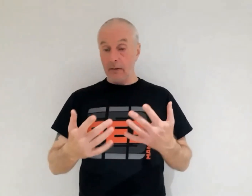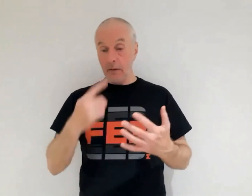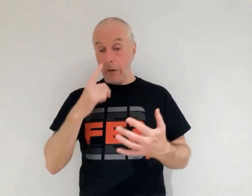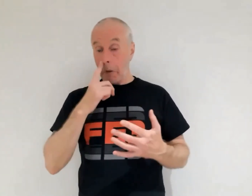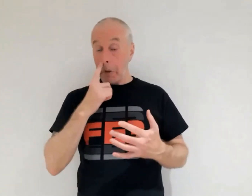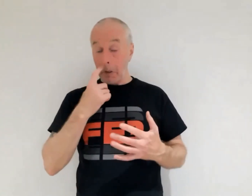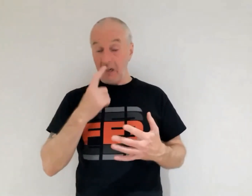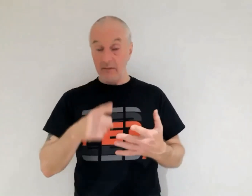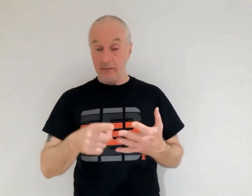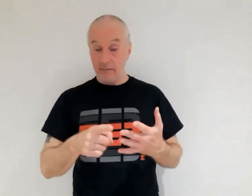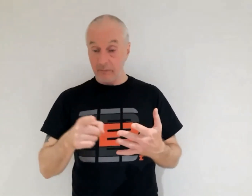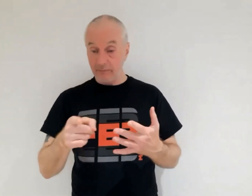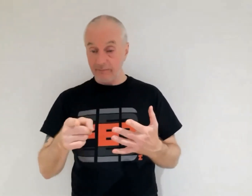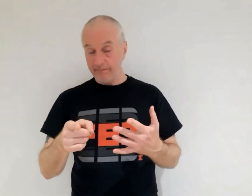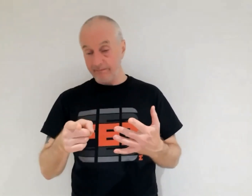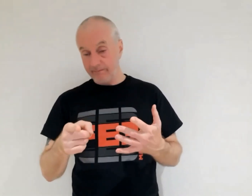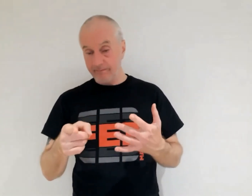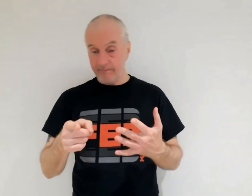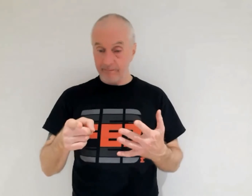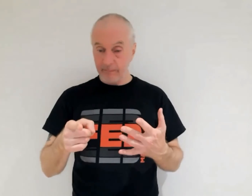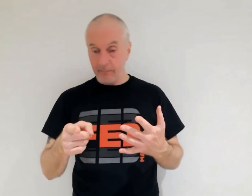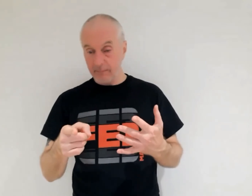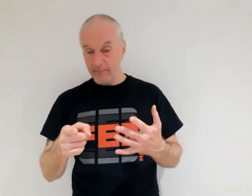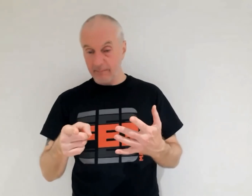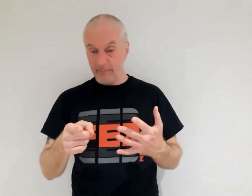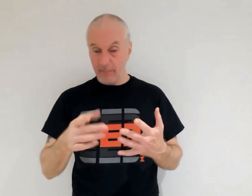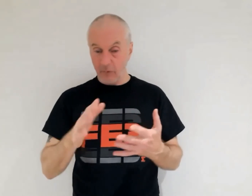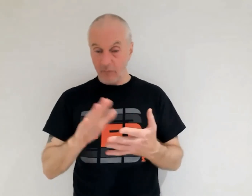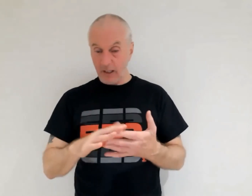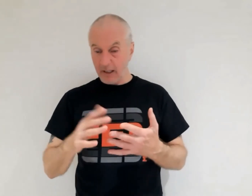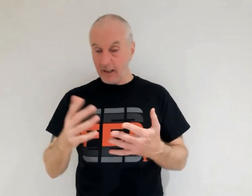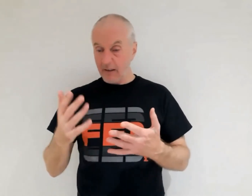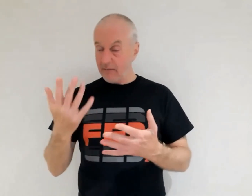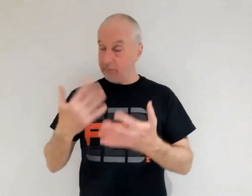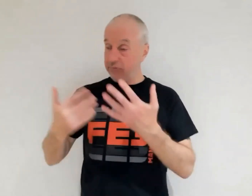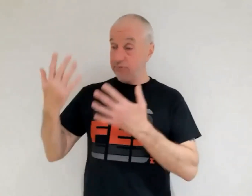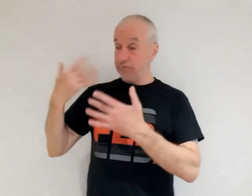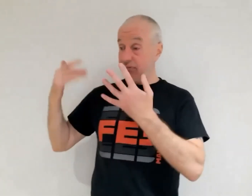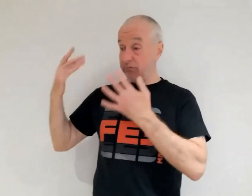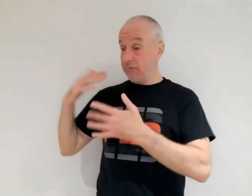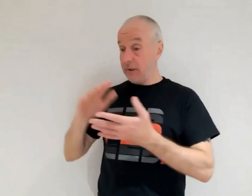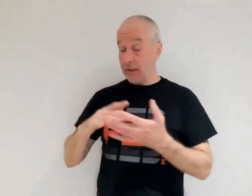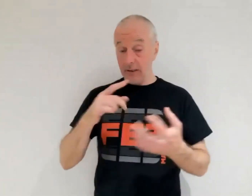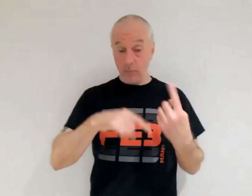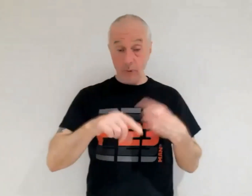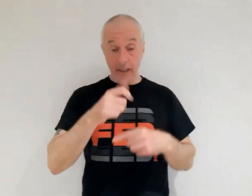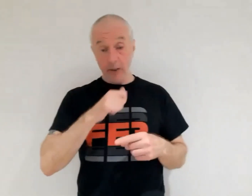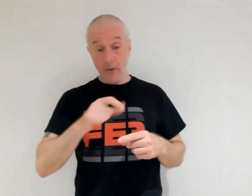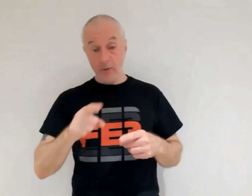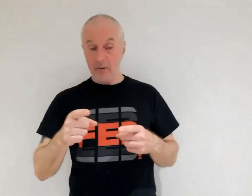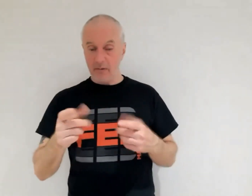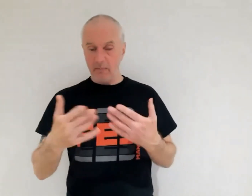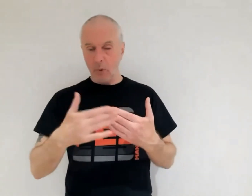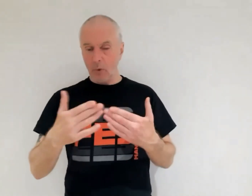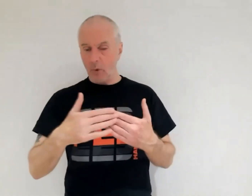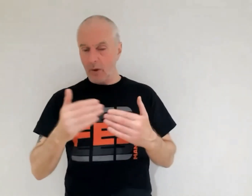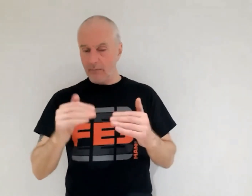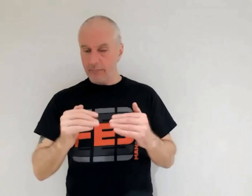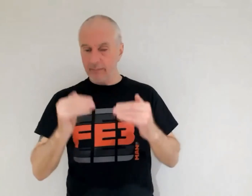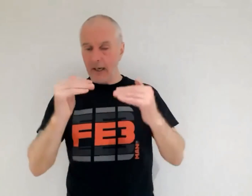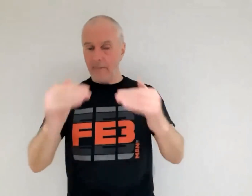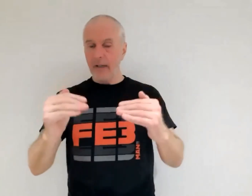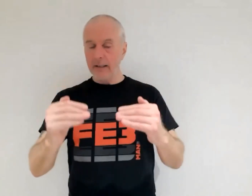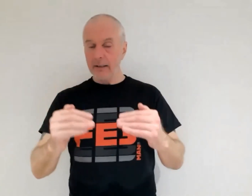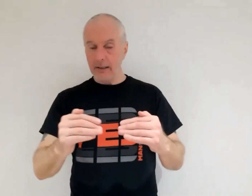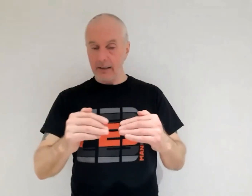is a sort of well, it's a kind of artifact of history now. We use much more advanced sealing